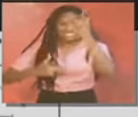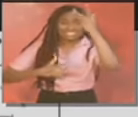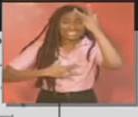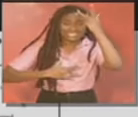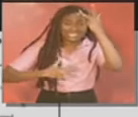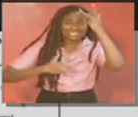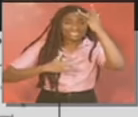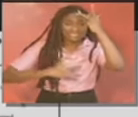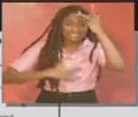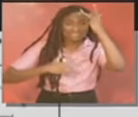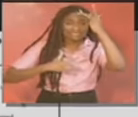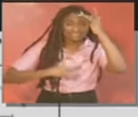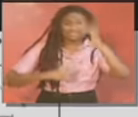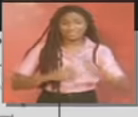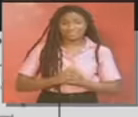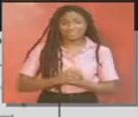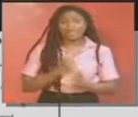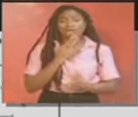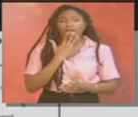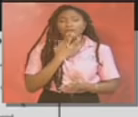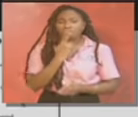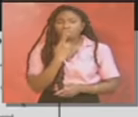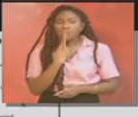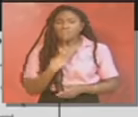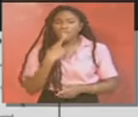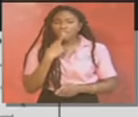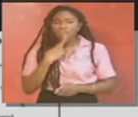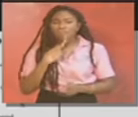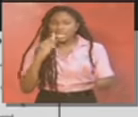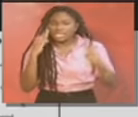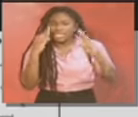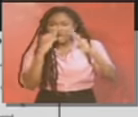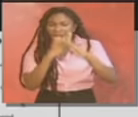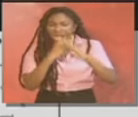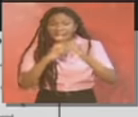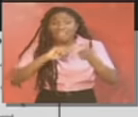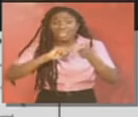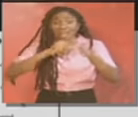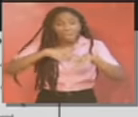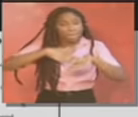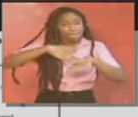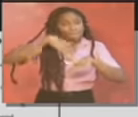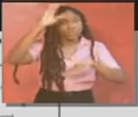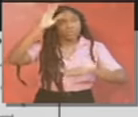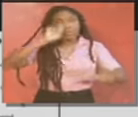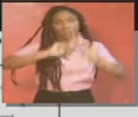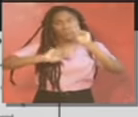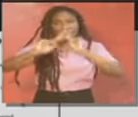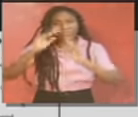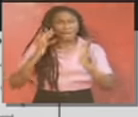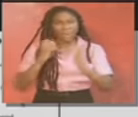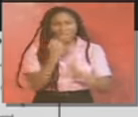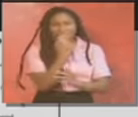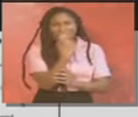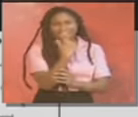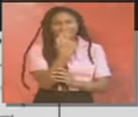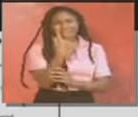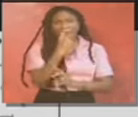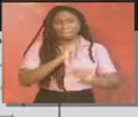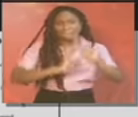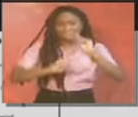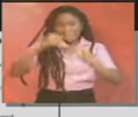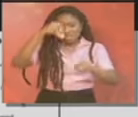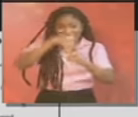12, with the darker red colors indicating higher numbers, the numbers reaching as high as 11 in the darkest red